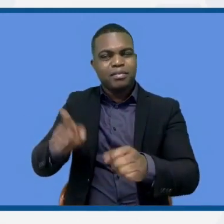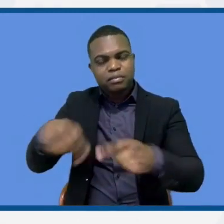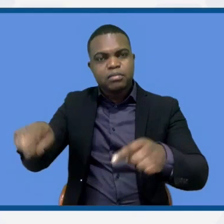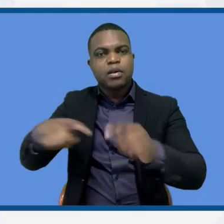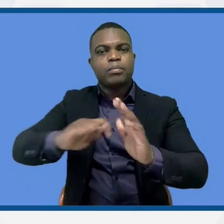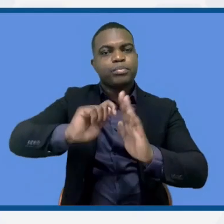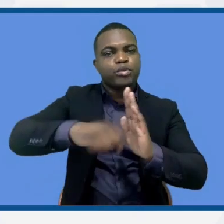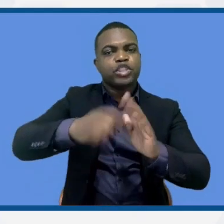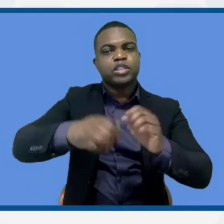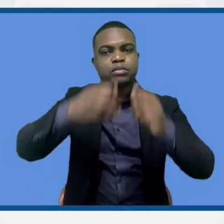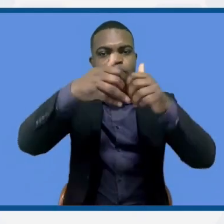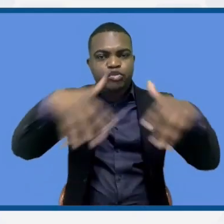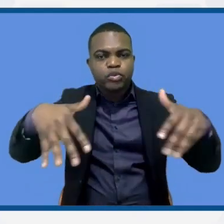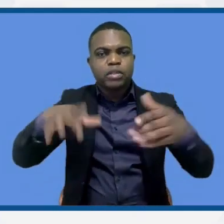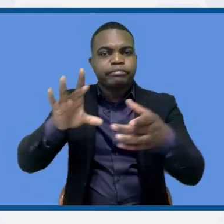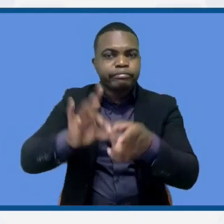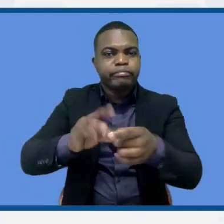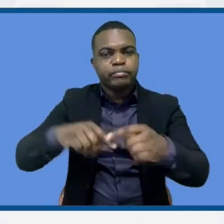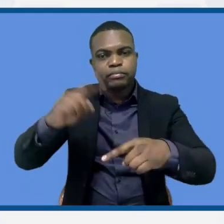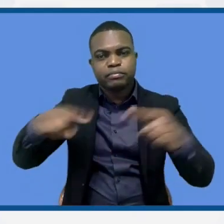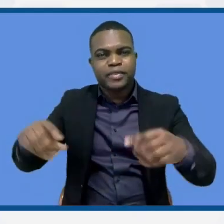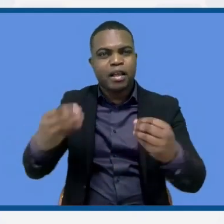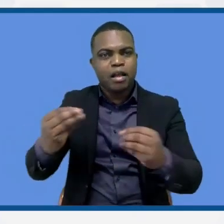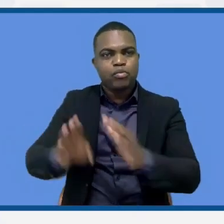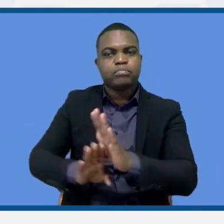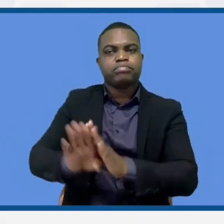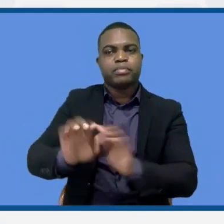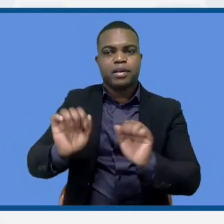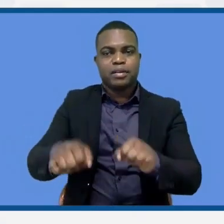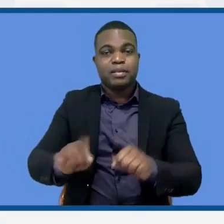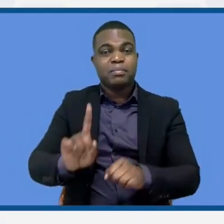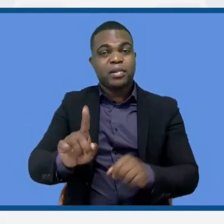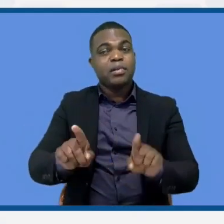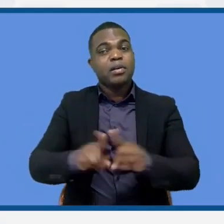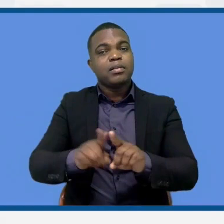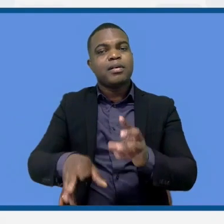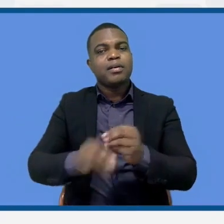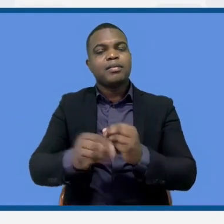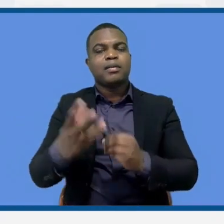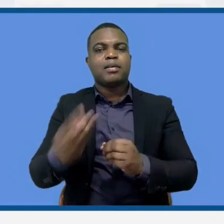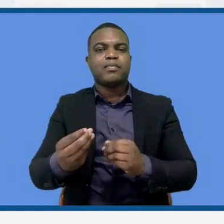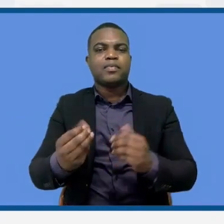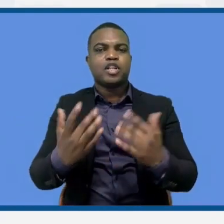term that I believe has a positive message, which is nature-based solutions.